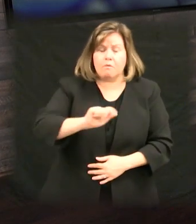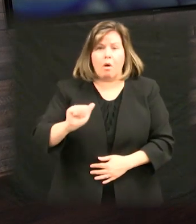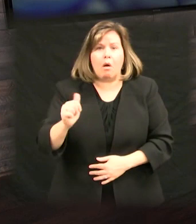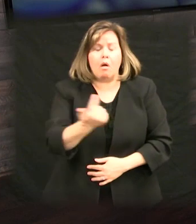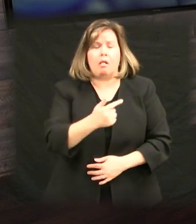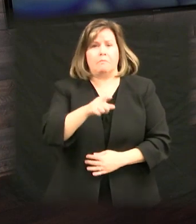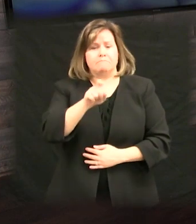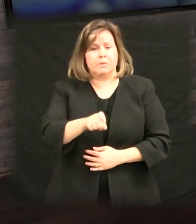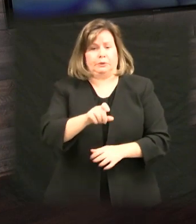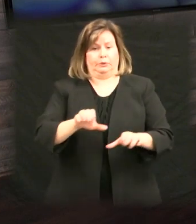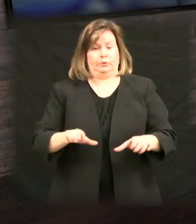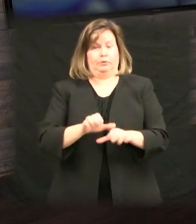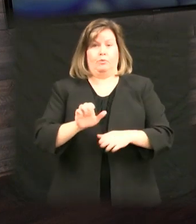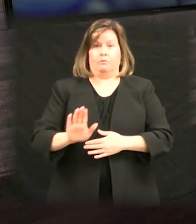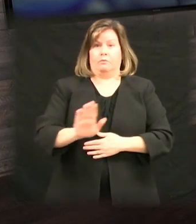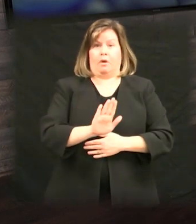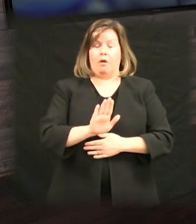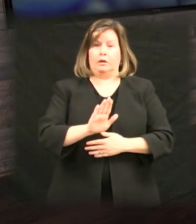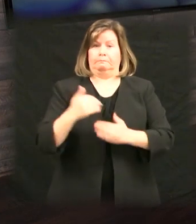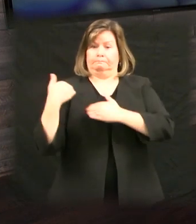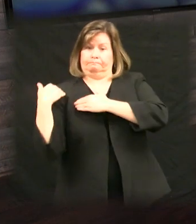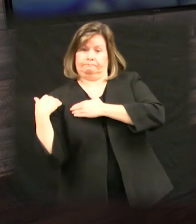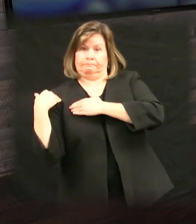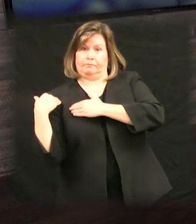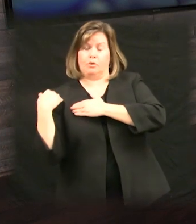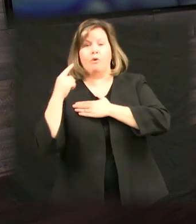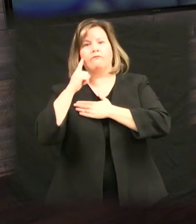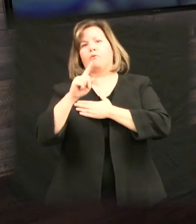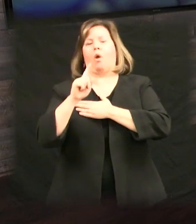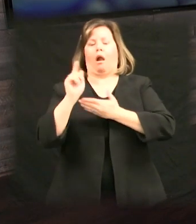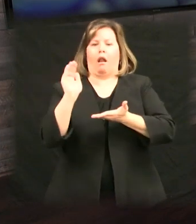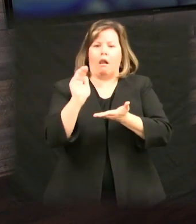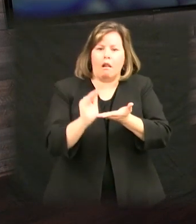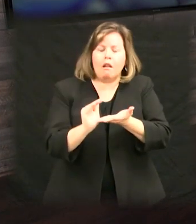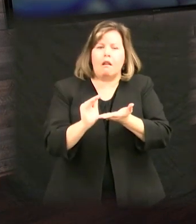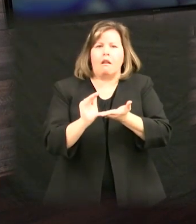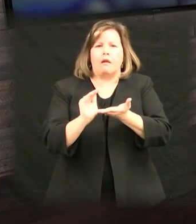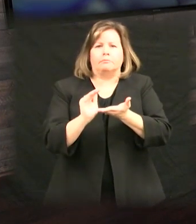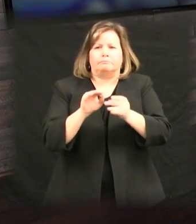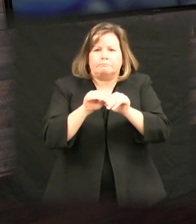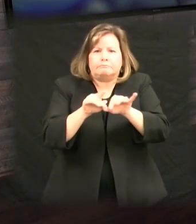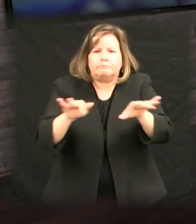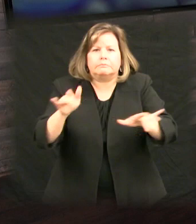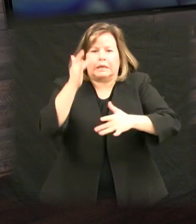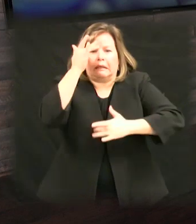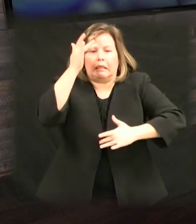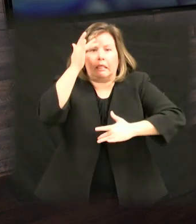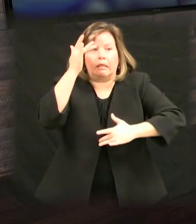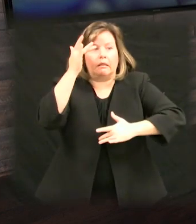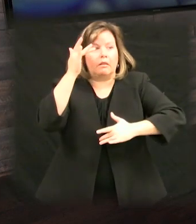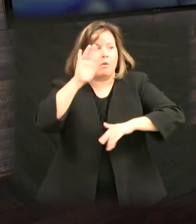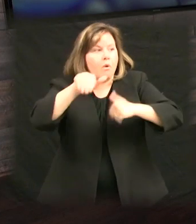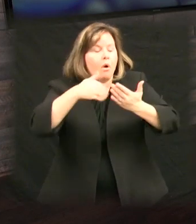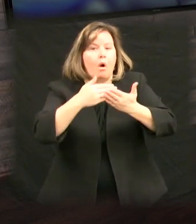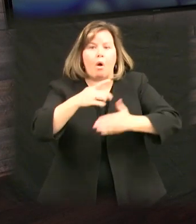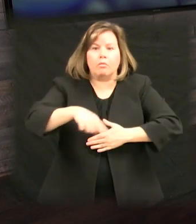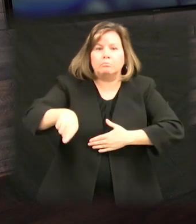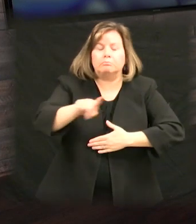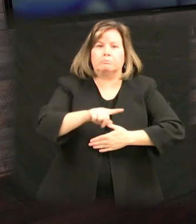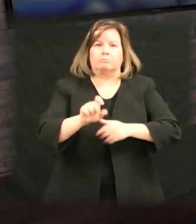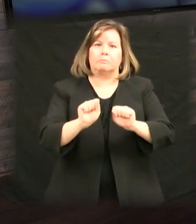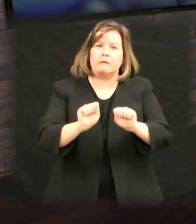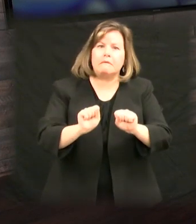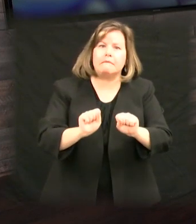together in order to minimize suffering in our community at this time. This is a chance where everyone has the opportunity to be a